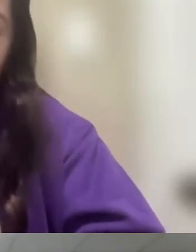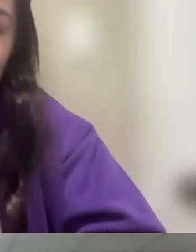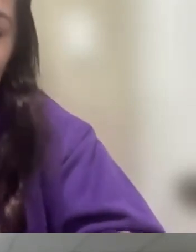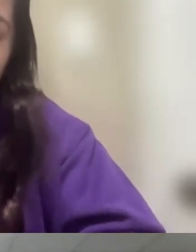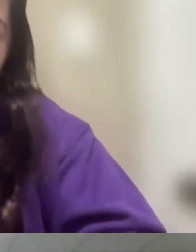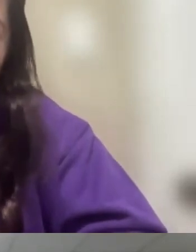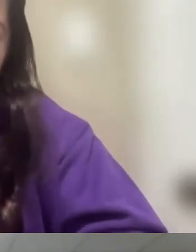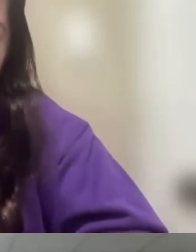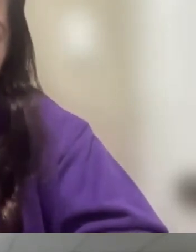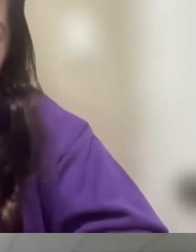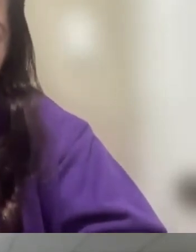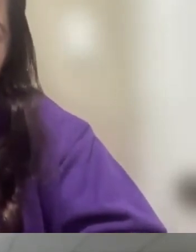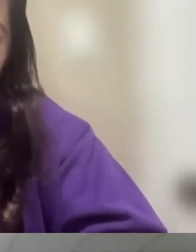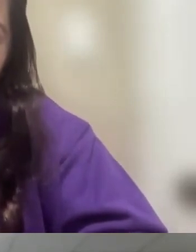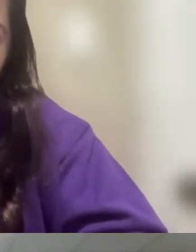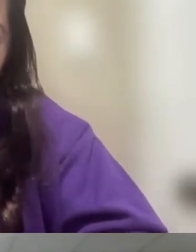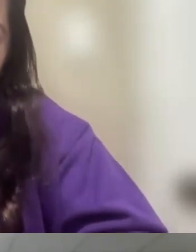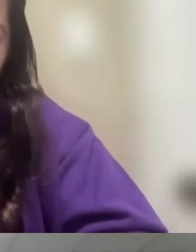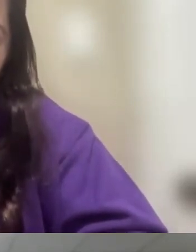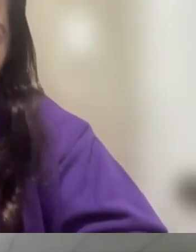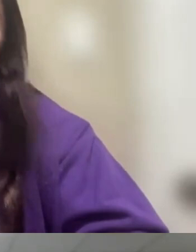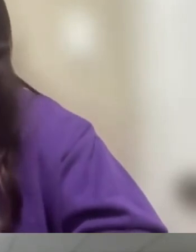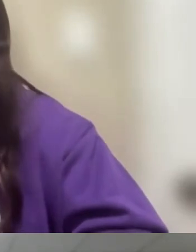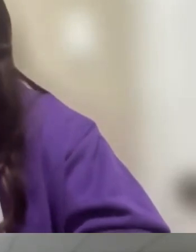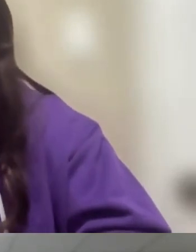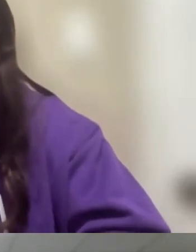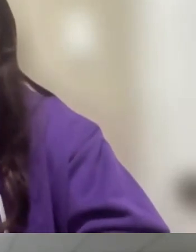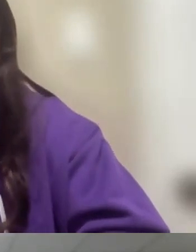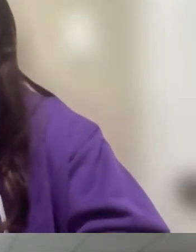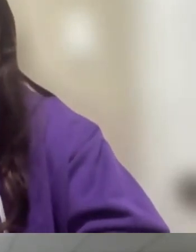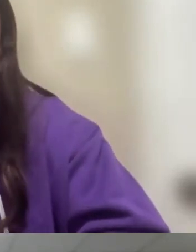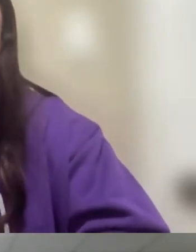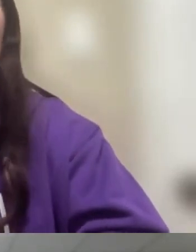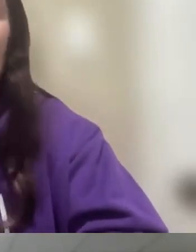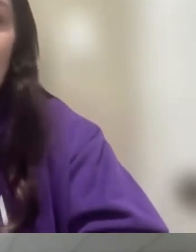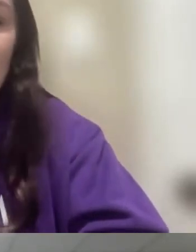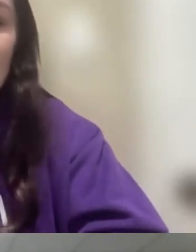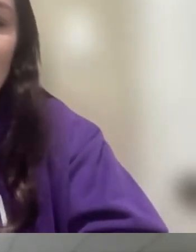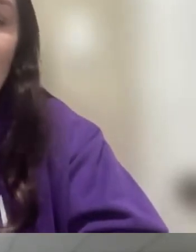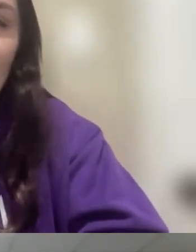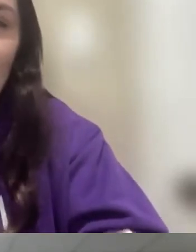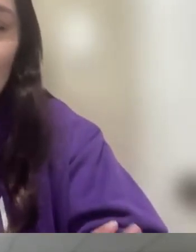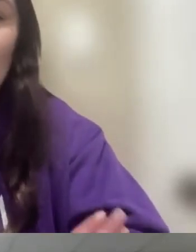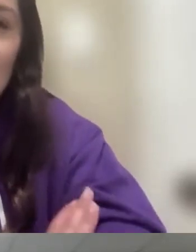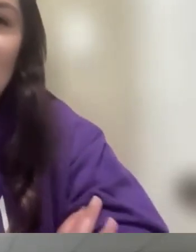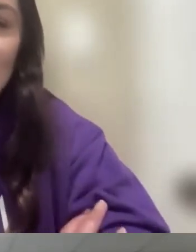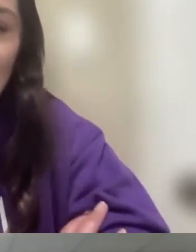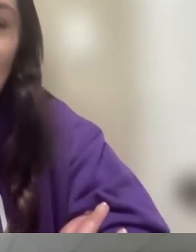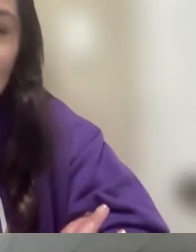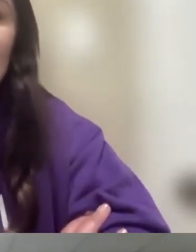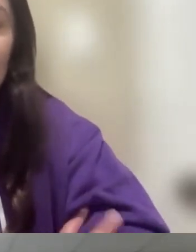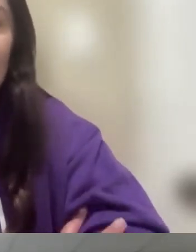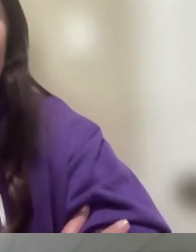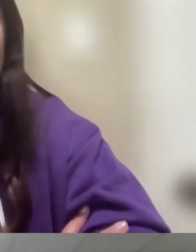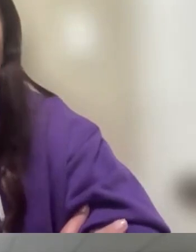will be a great advocate, not only for your family, but for other people with this horrible disease. So congratulations, you're Thank you. I really an appreciate advocate. you so much.